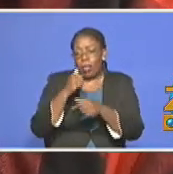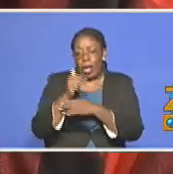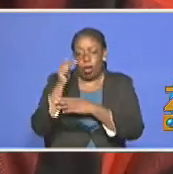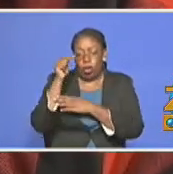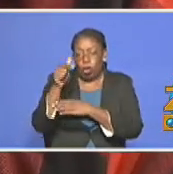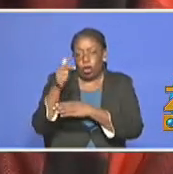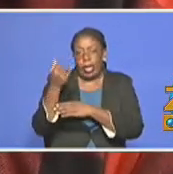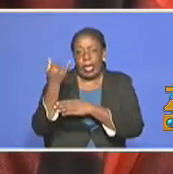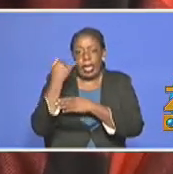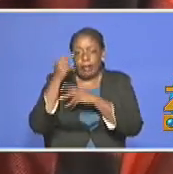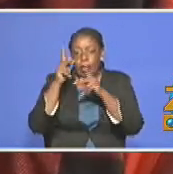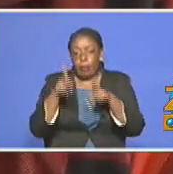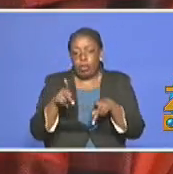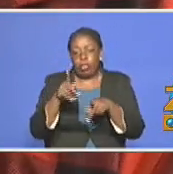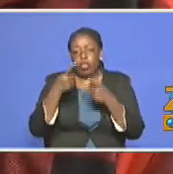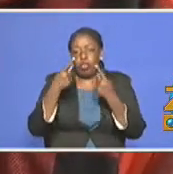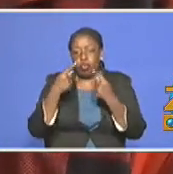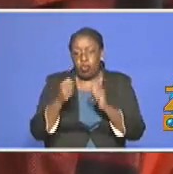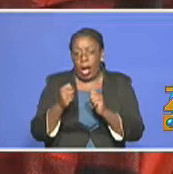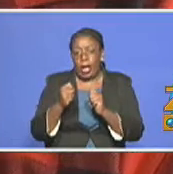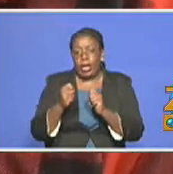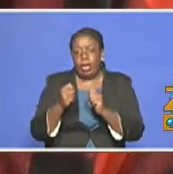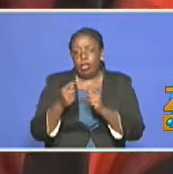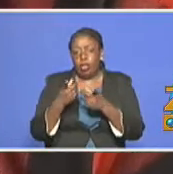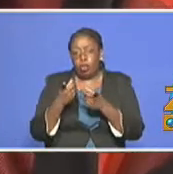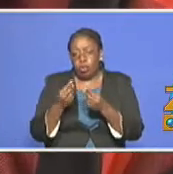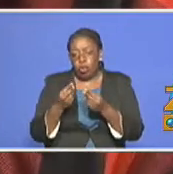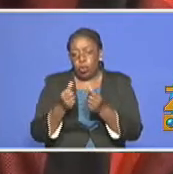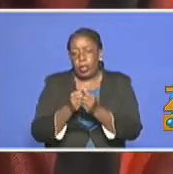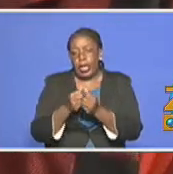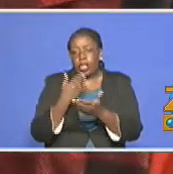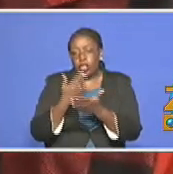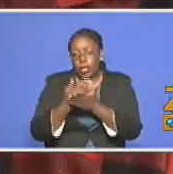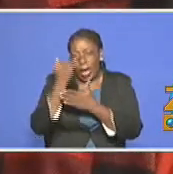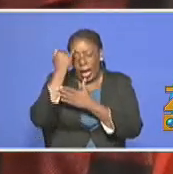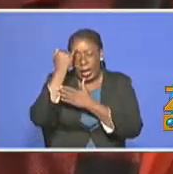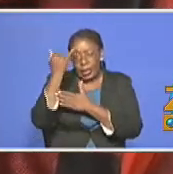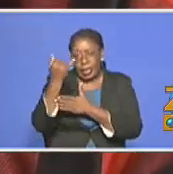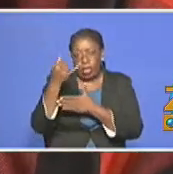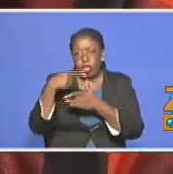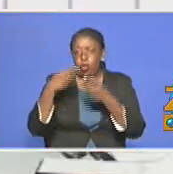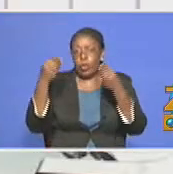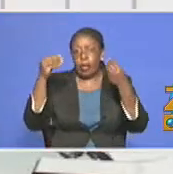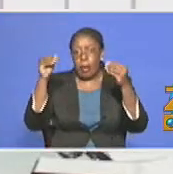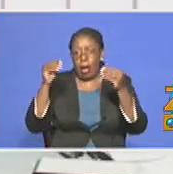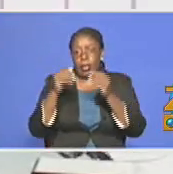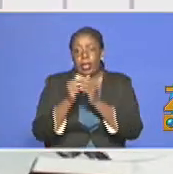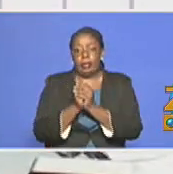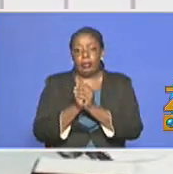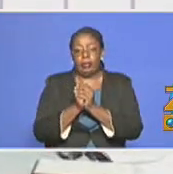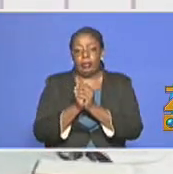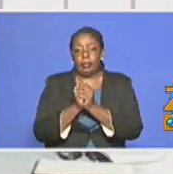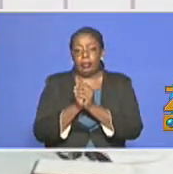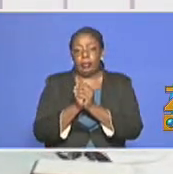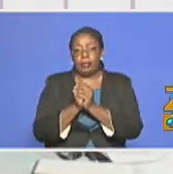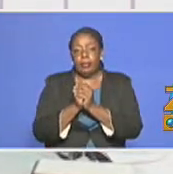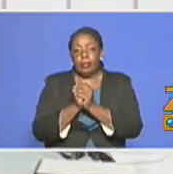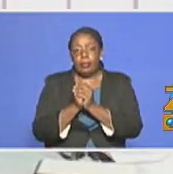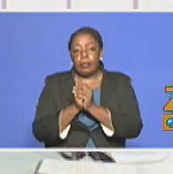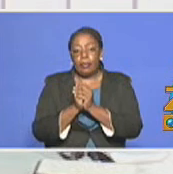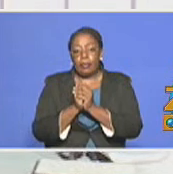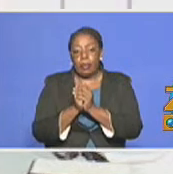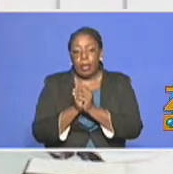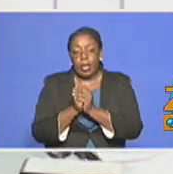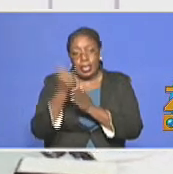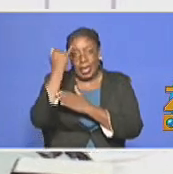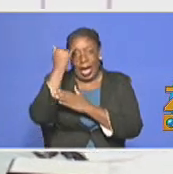if the person tried to walk that idea all the way through to even the marketing stage of it? It's the wild idea the author came up